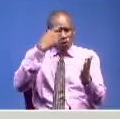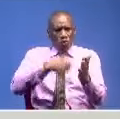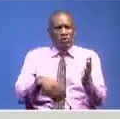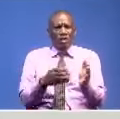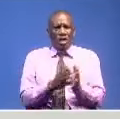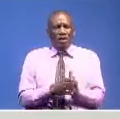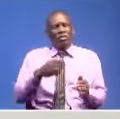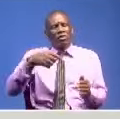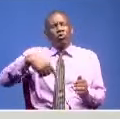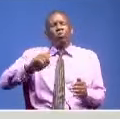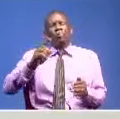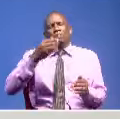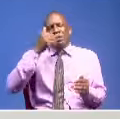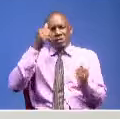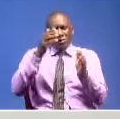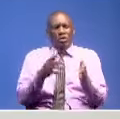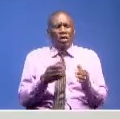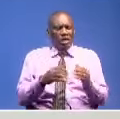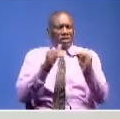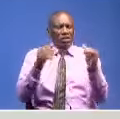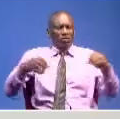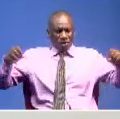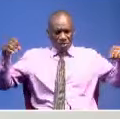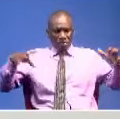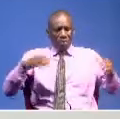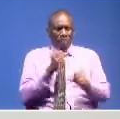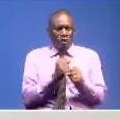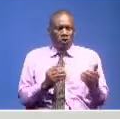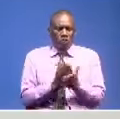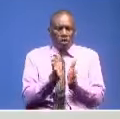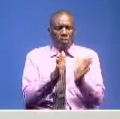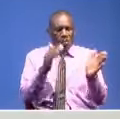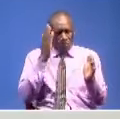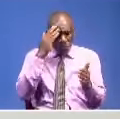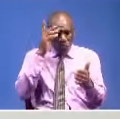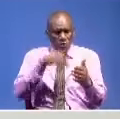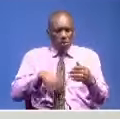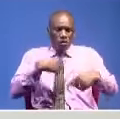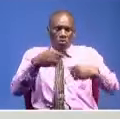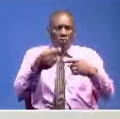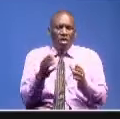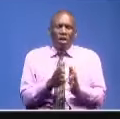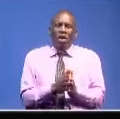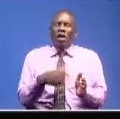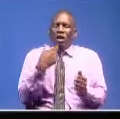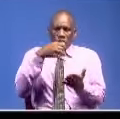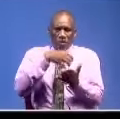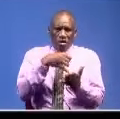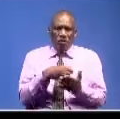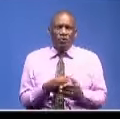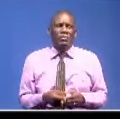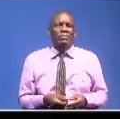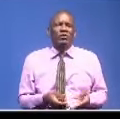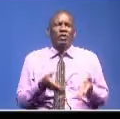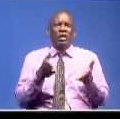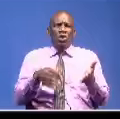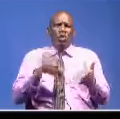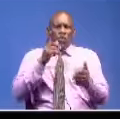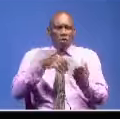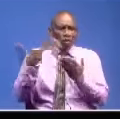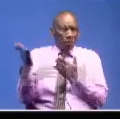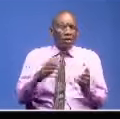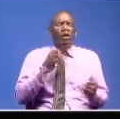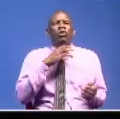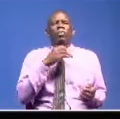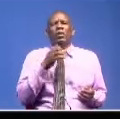cost, and the winning bidder. This level of transparency ensures that the public knows exactly what is happening and who is involved. And